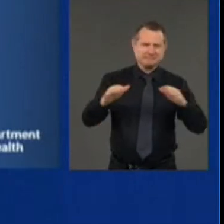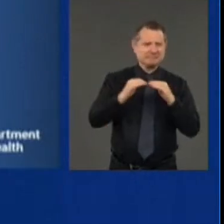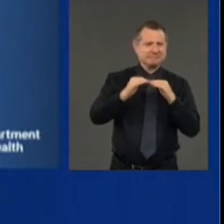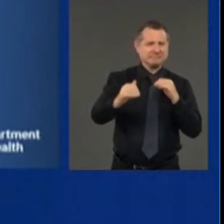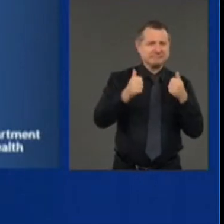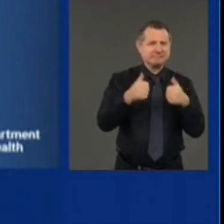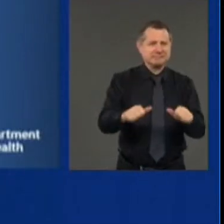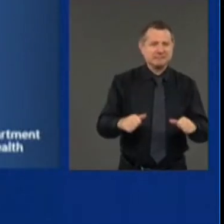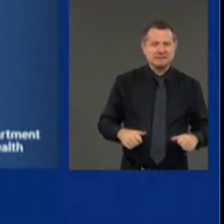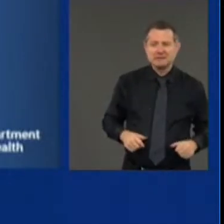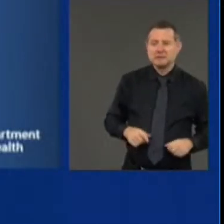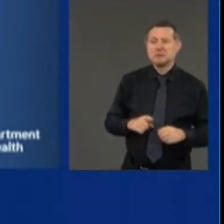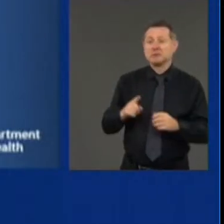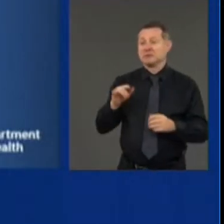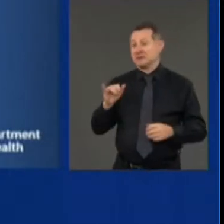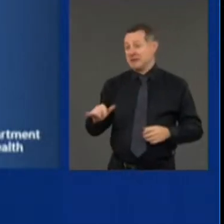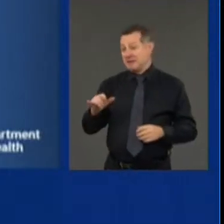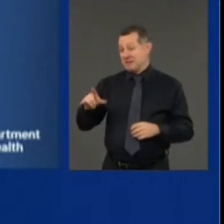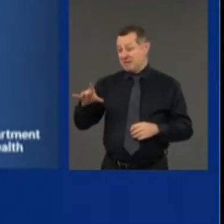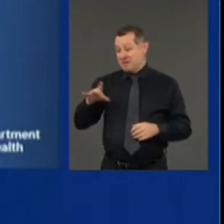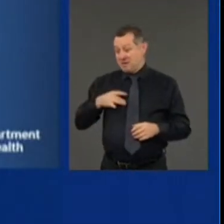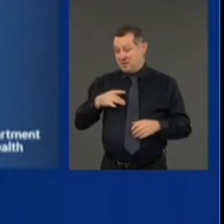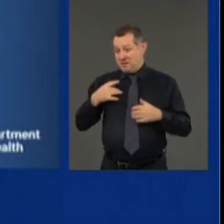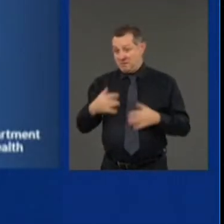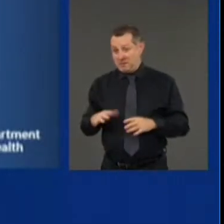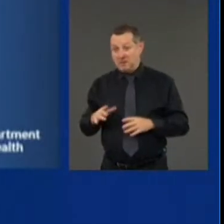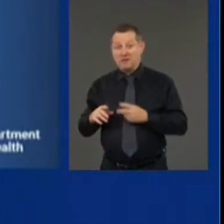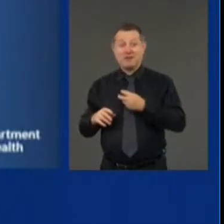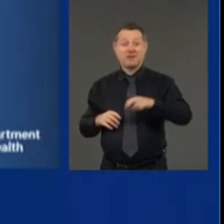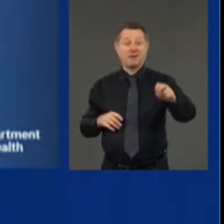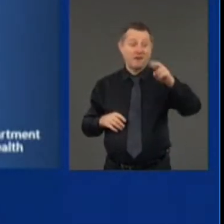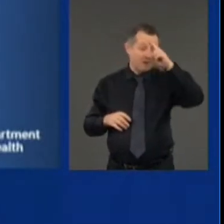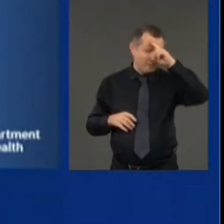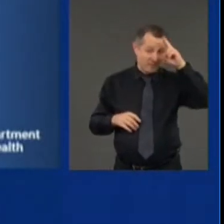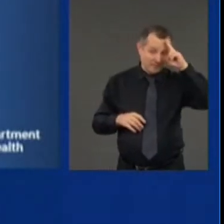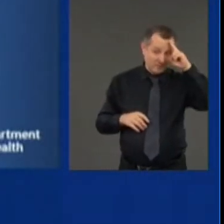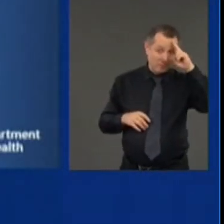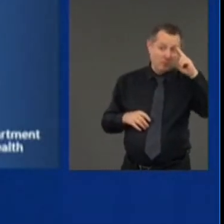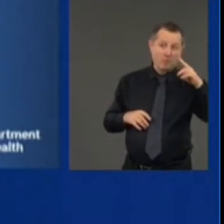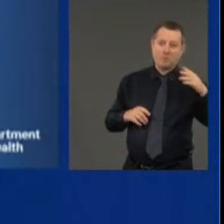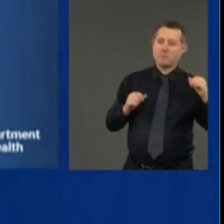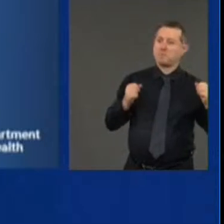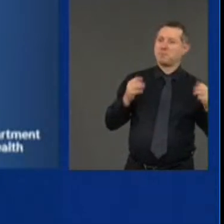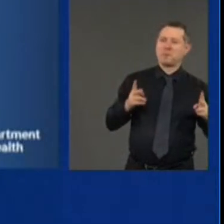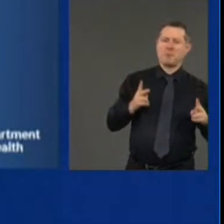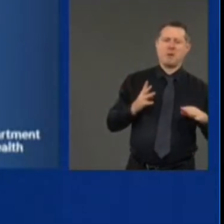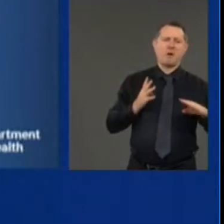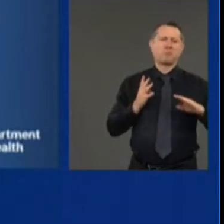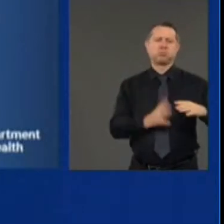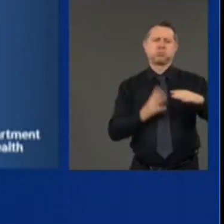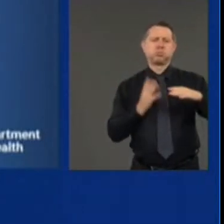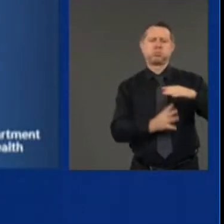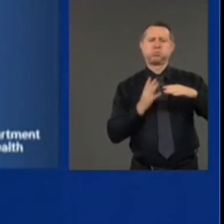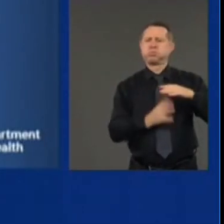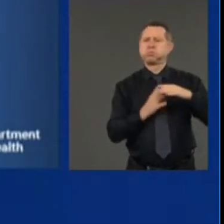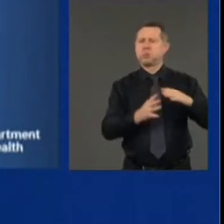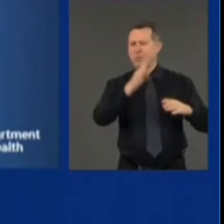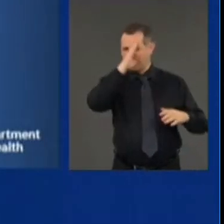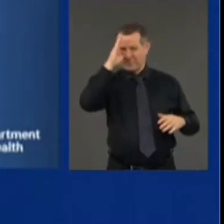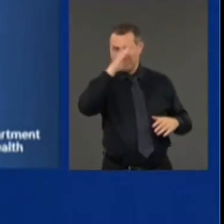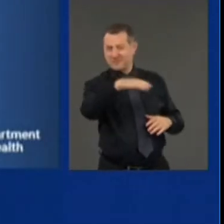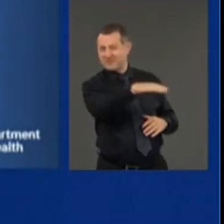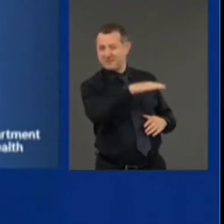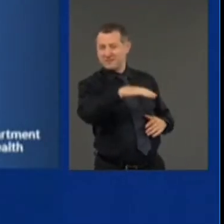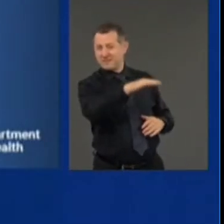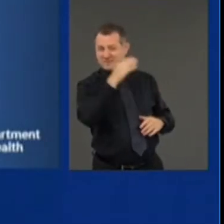who went to a hospital during the time that COVID hospitalizations were rising, and the curve that the governor has shown us about as it